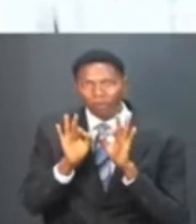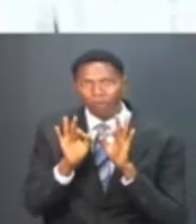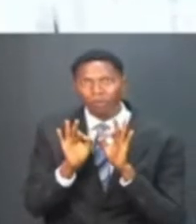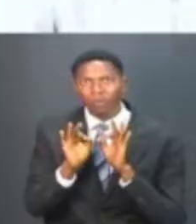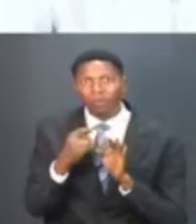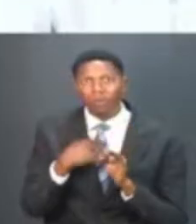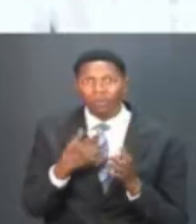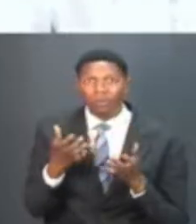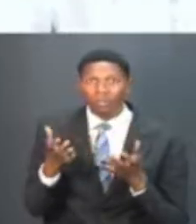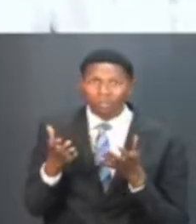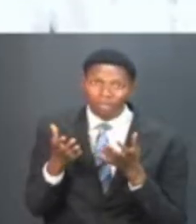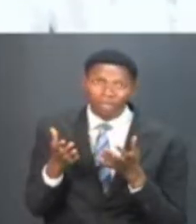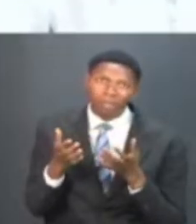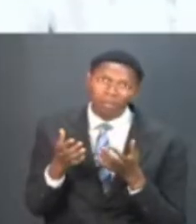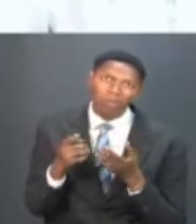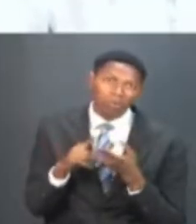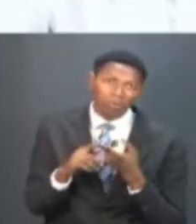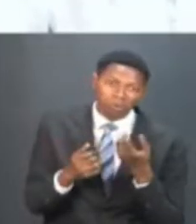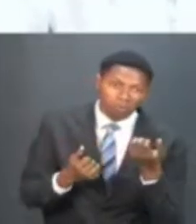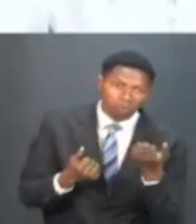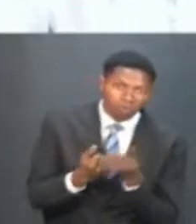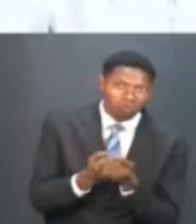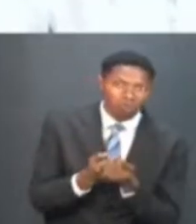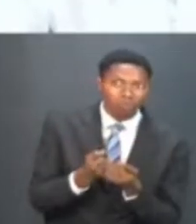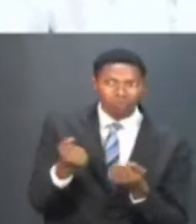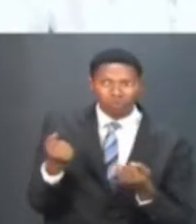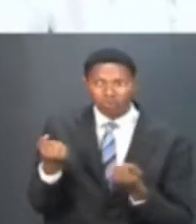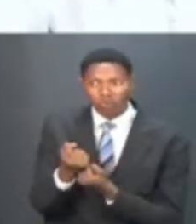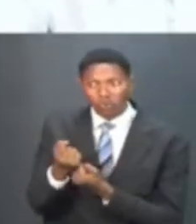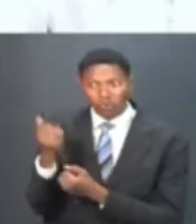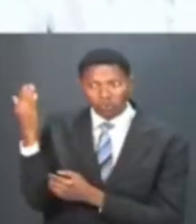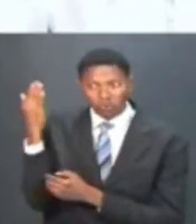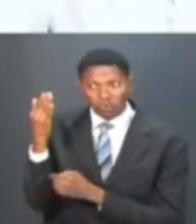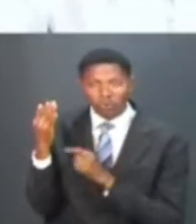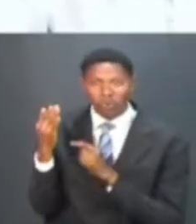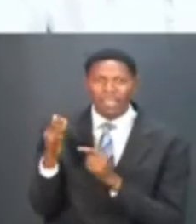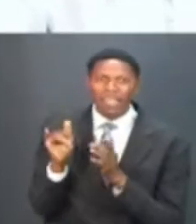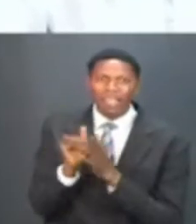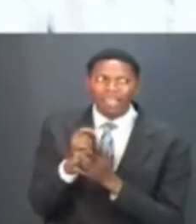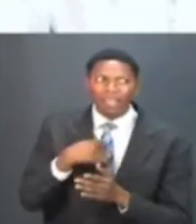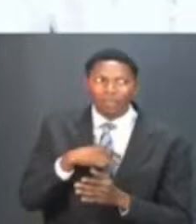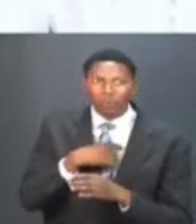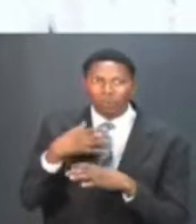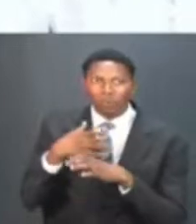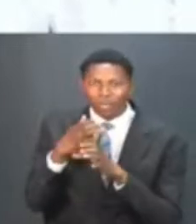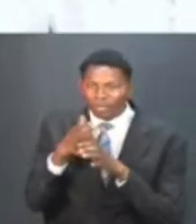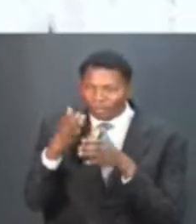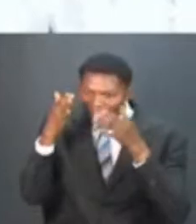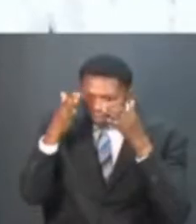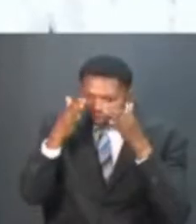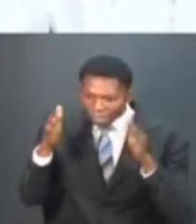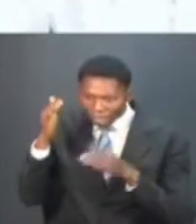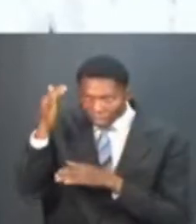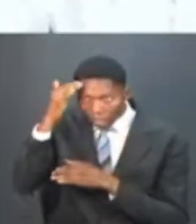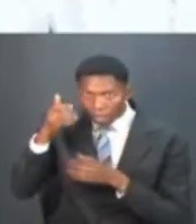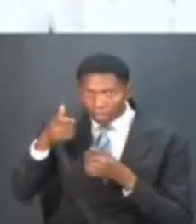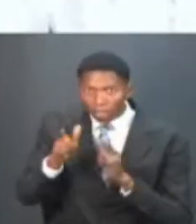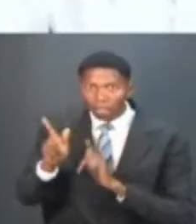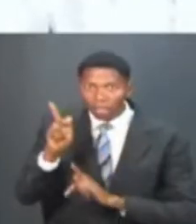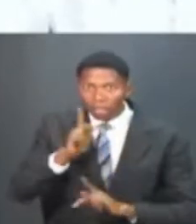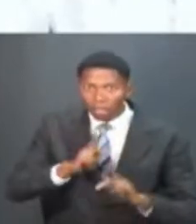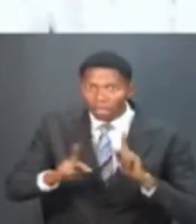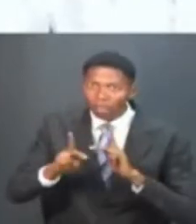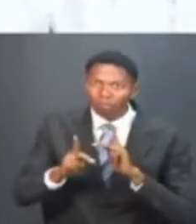I want to support the honorable member's call that we create awareness and let people screen